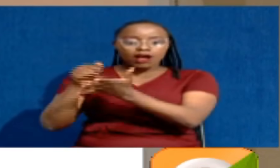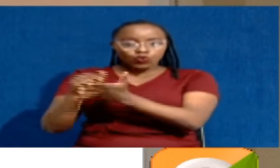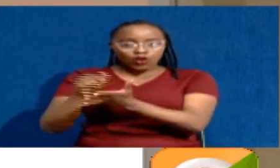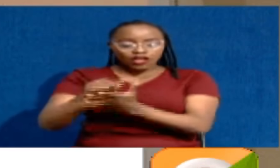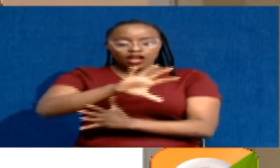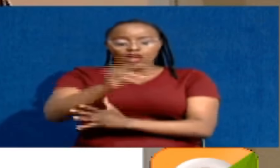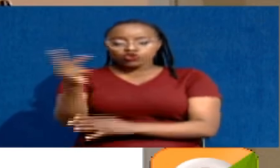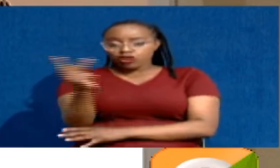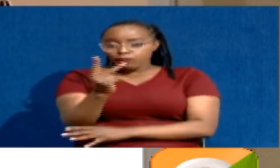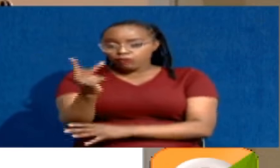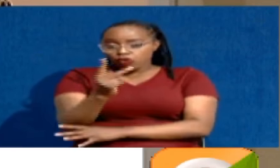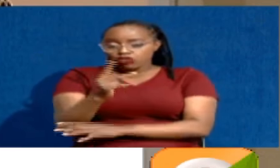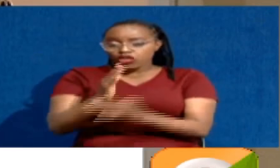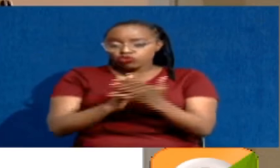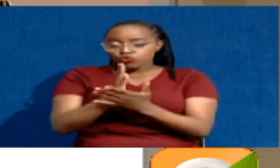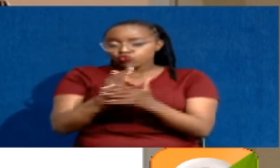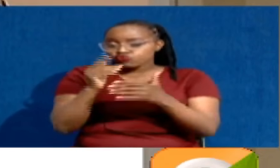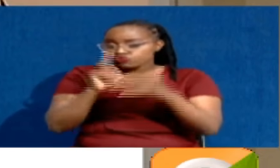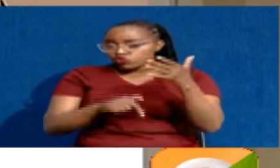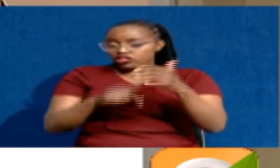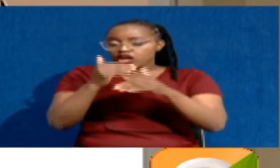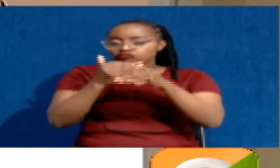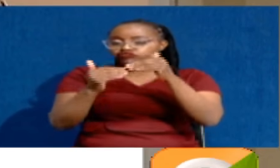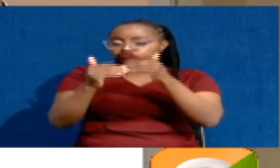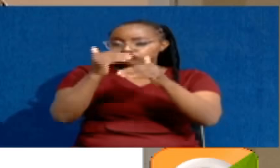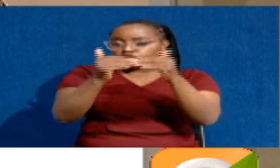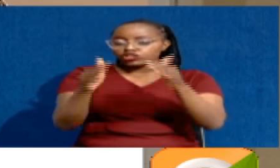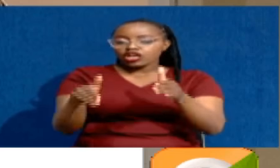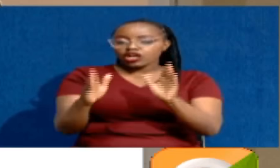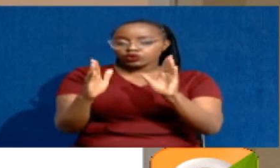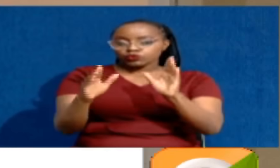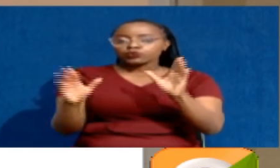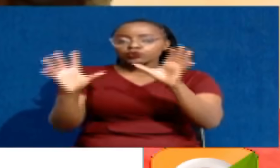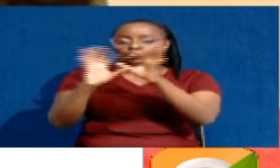the construction of a connecting road.